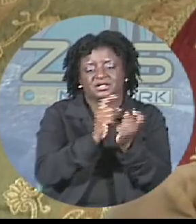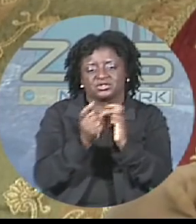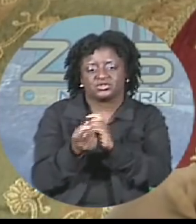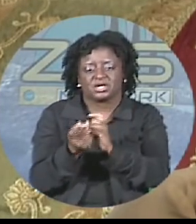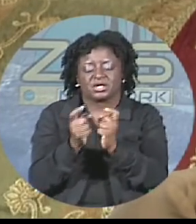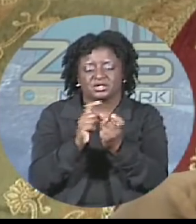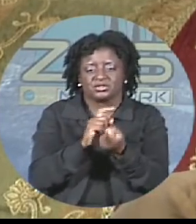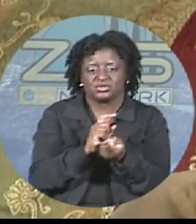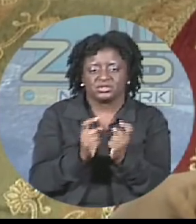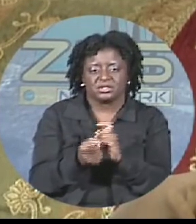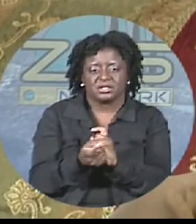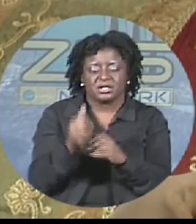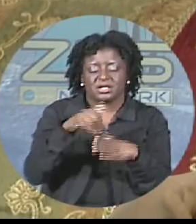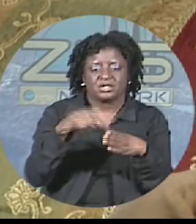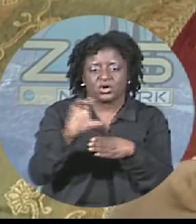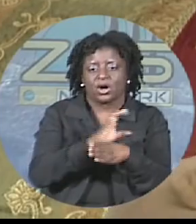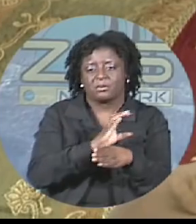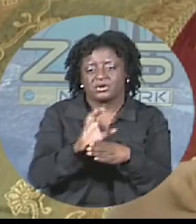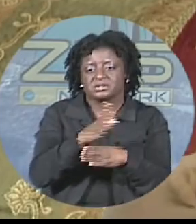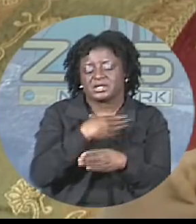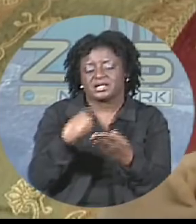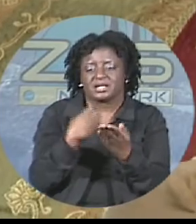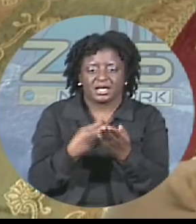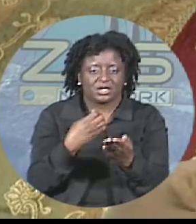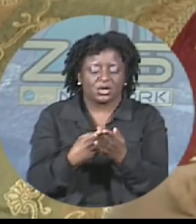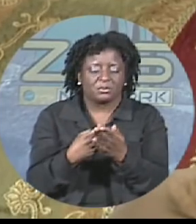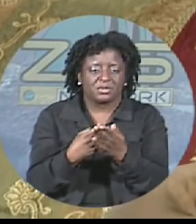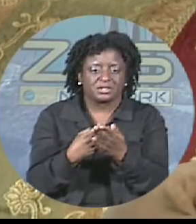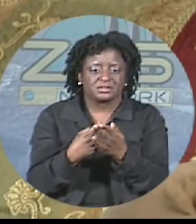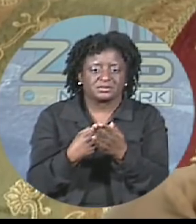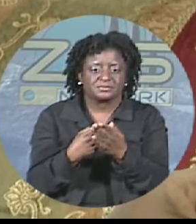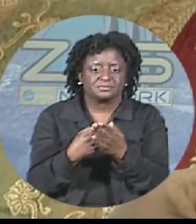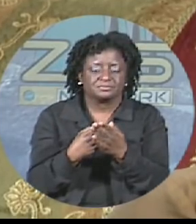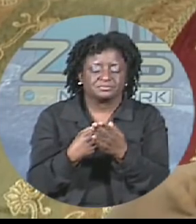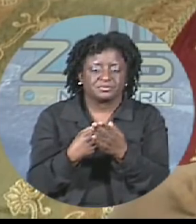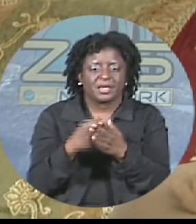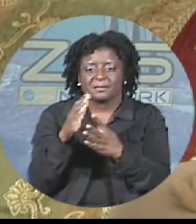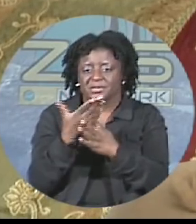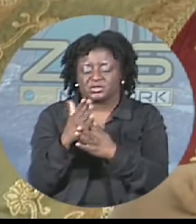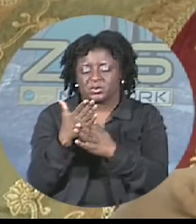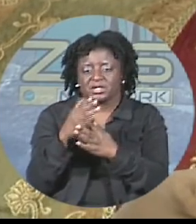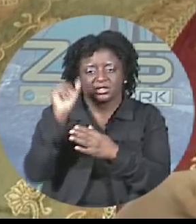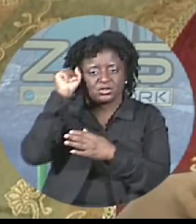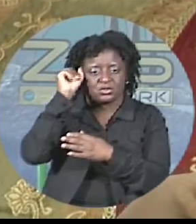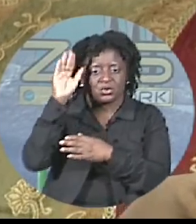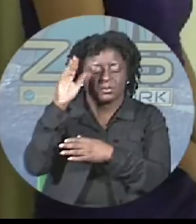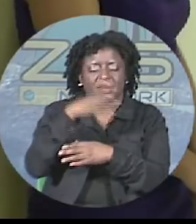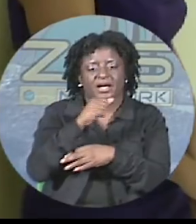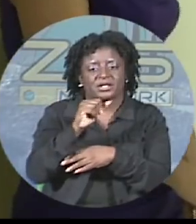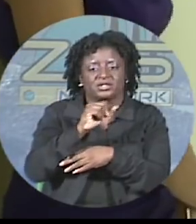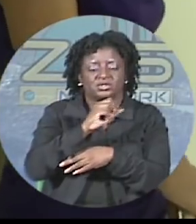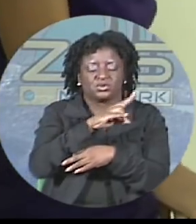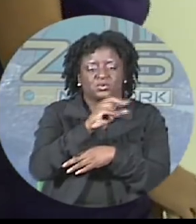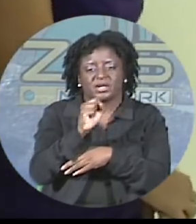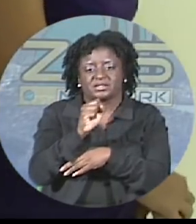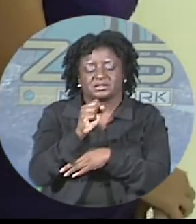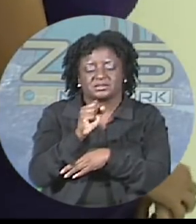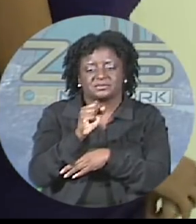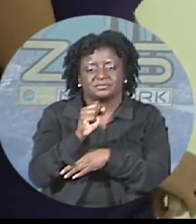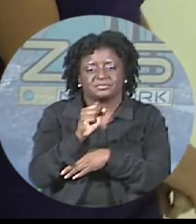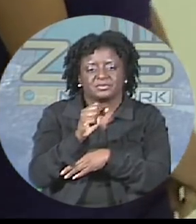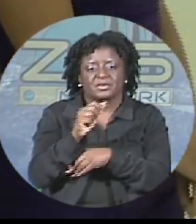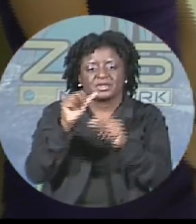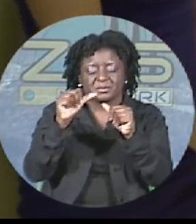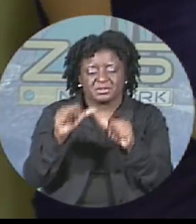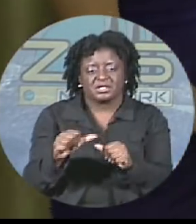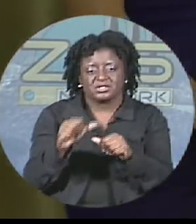in terms of commerce and economic exchange between Cuba and the United States. The ambassador said the